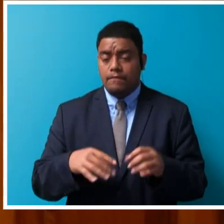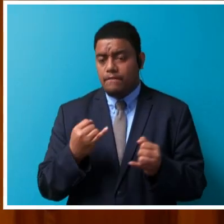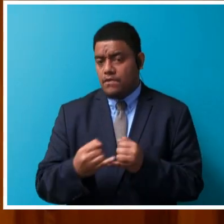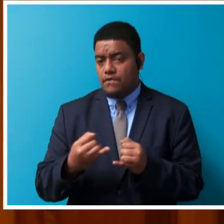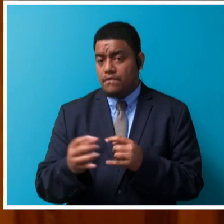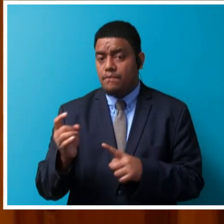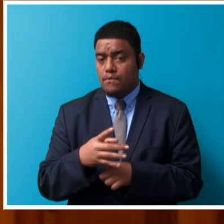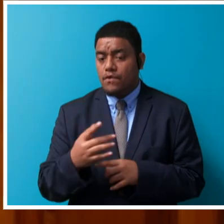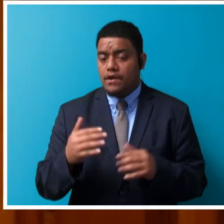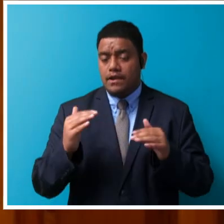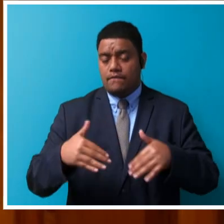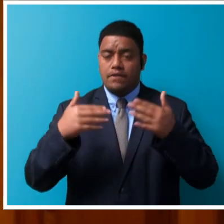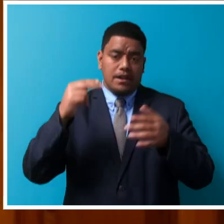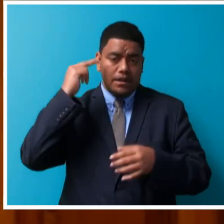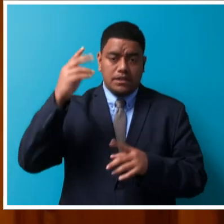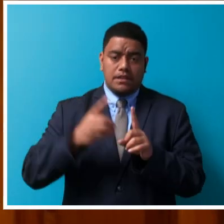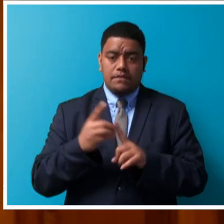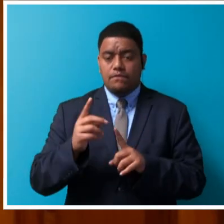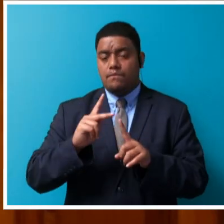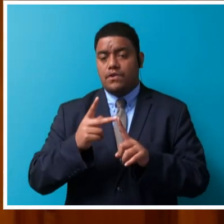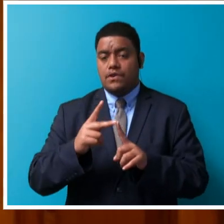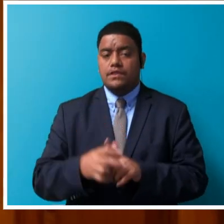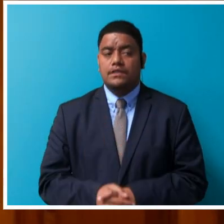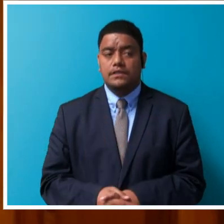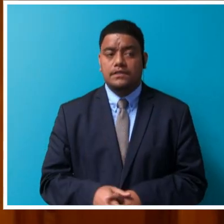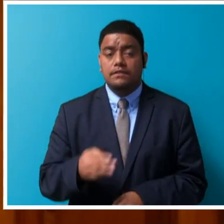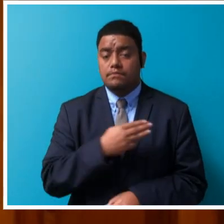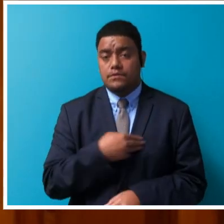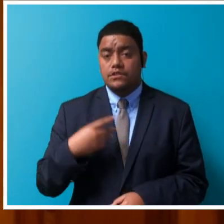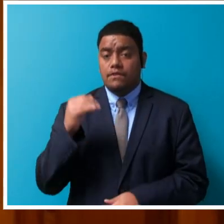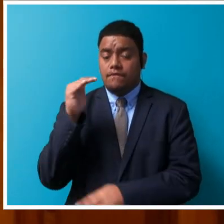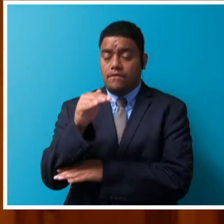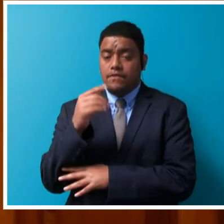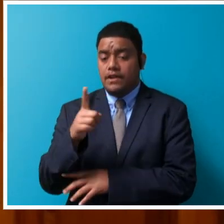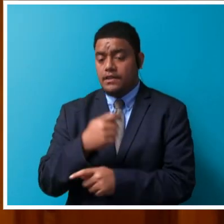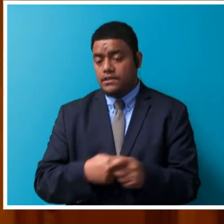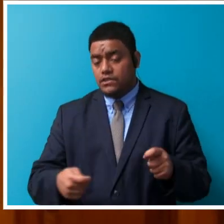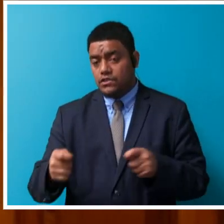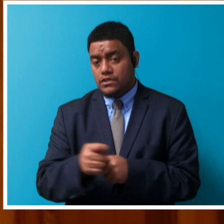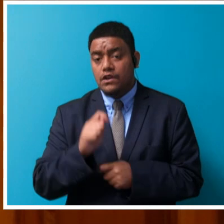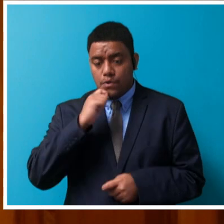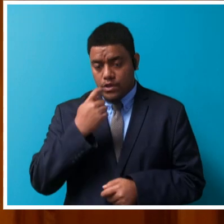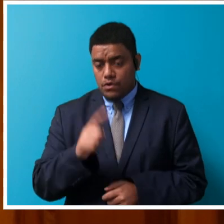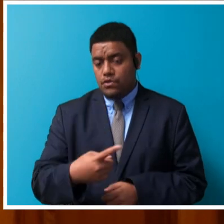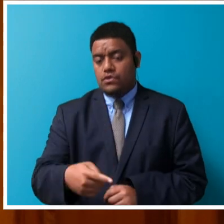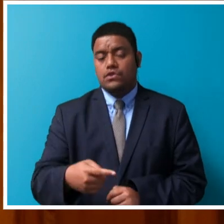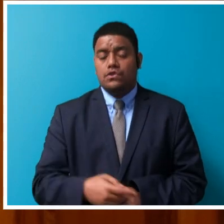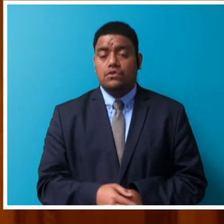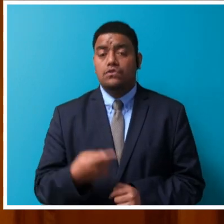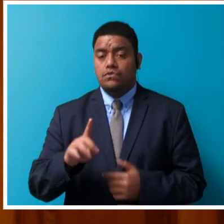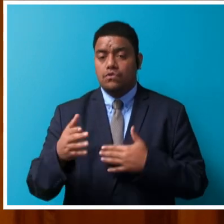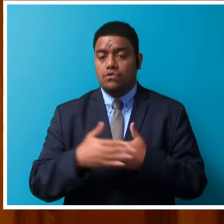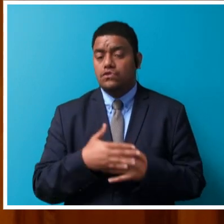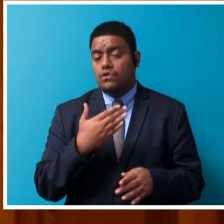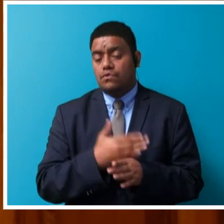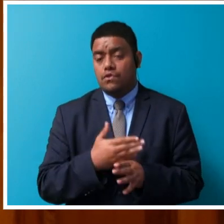in advancing national development priorities. The Ministry of Foreign Affairs and External Trade will continue to closely work